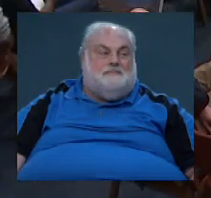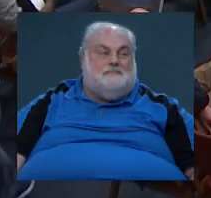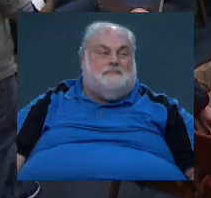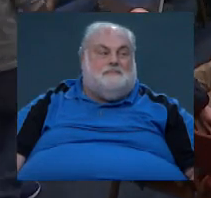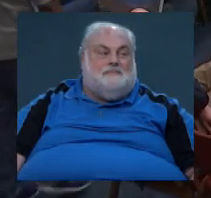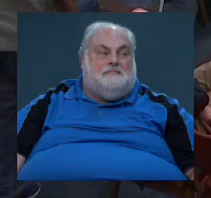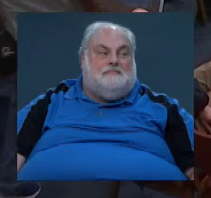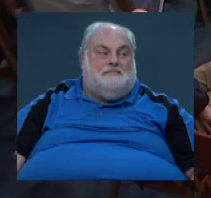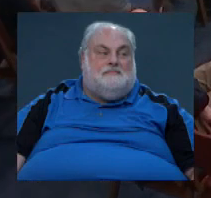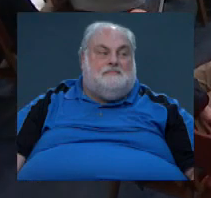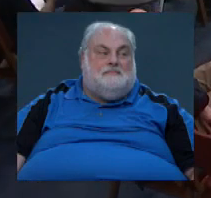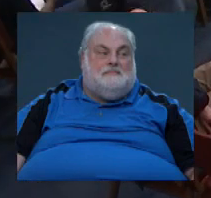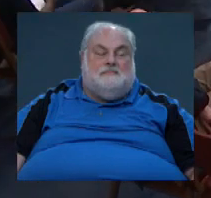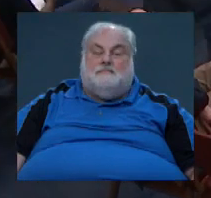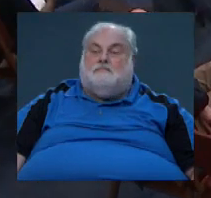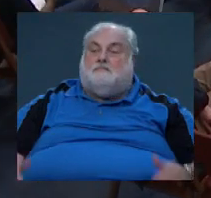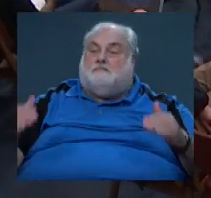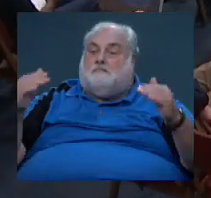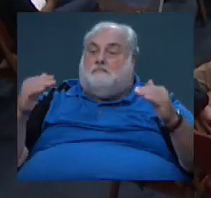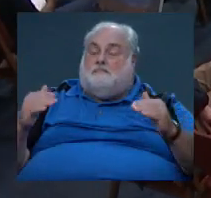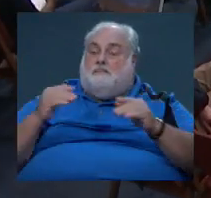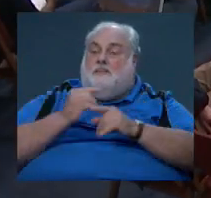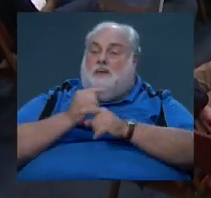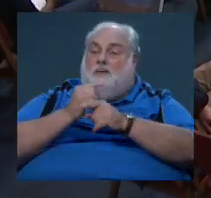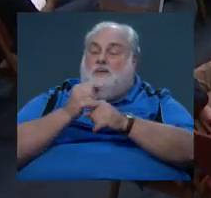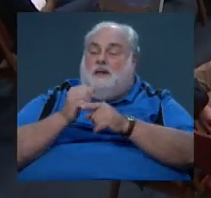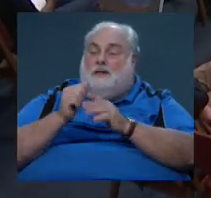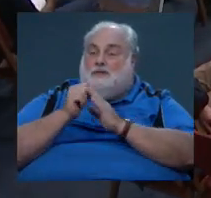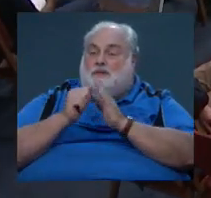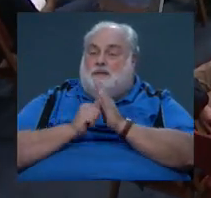As we move to the regular agenda, we'll start with item